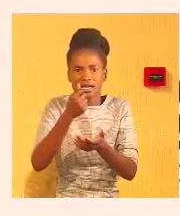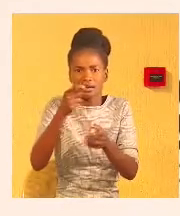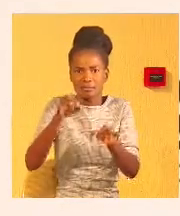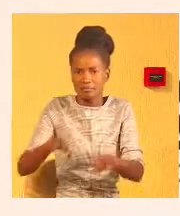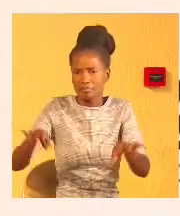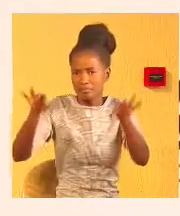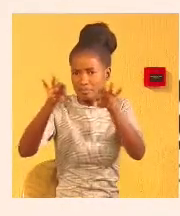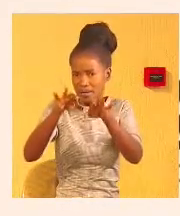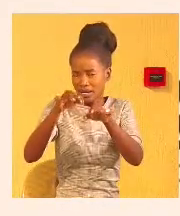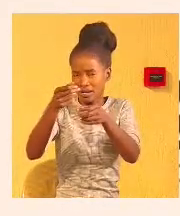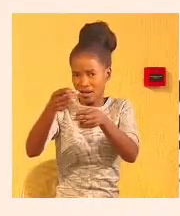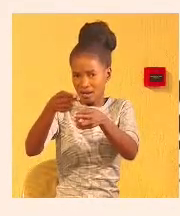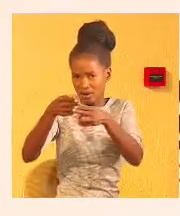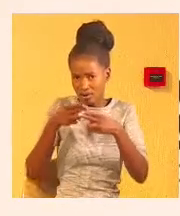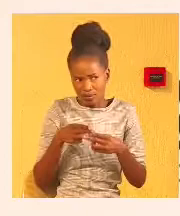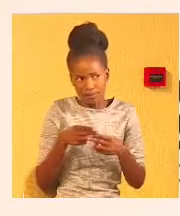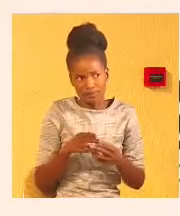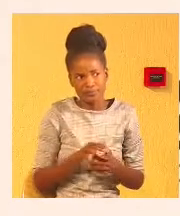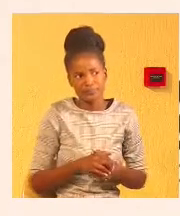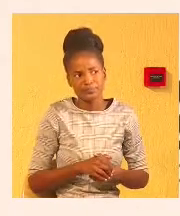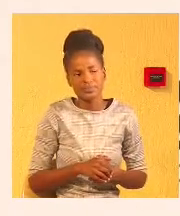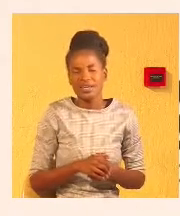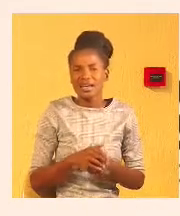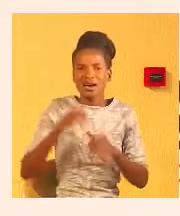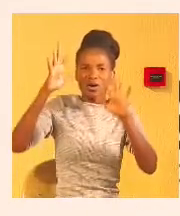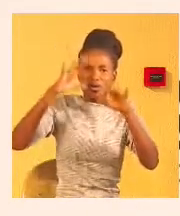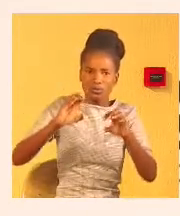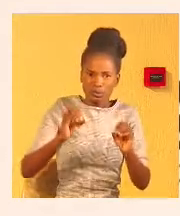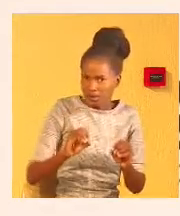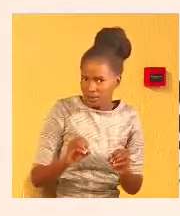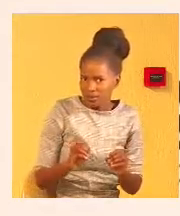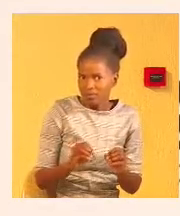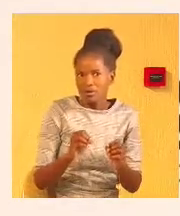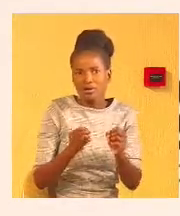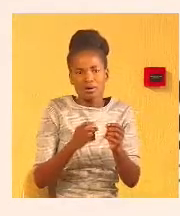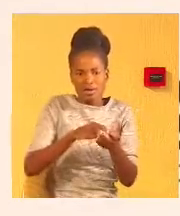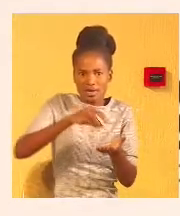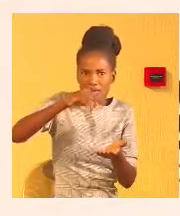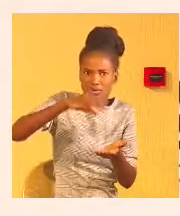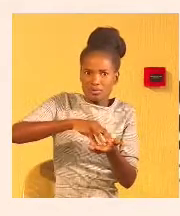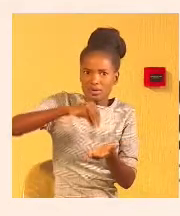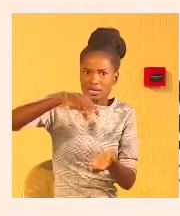credit. How, in this harsh environment, can farmers produce